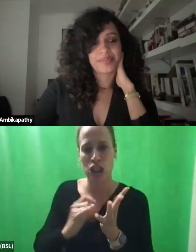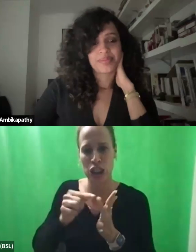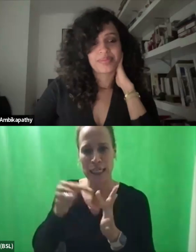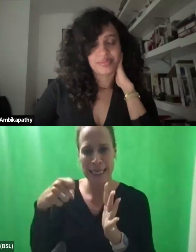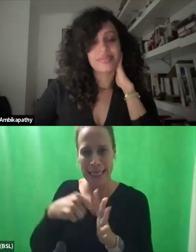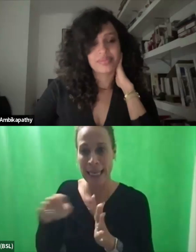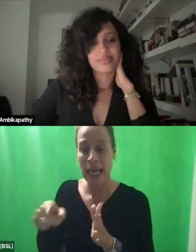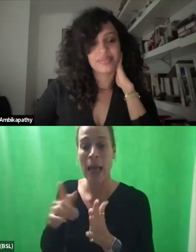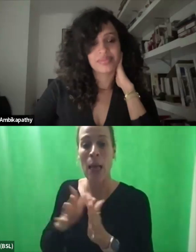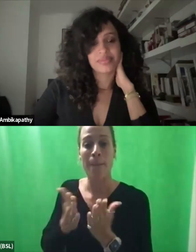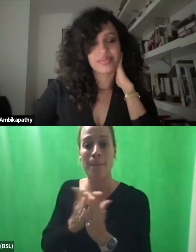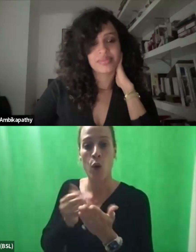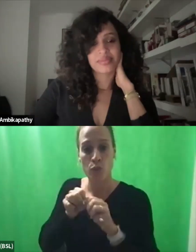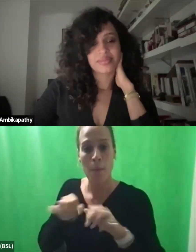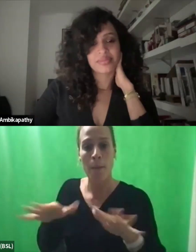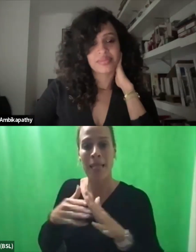came out in French